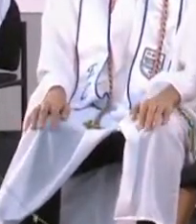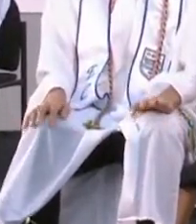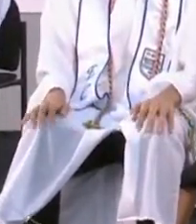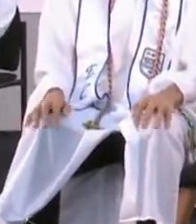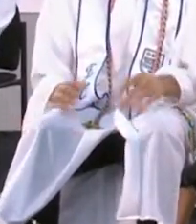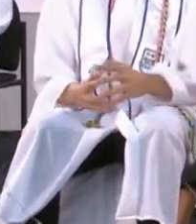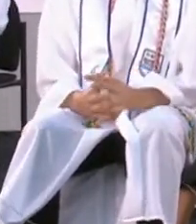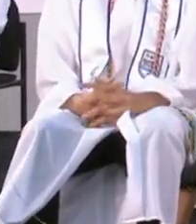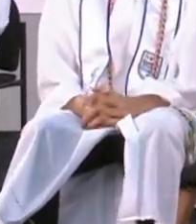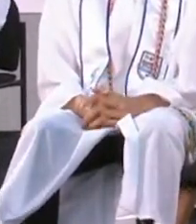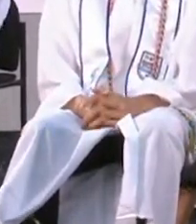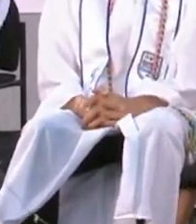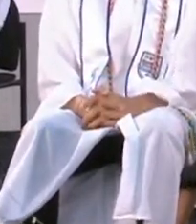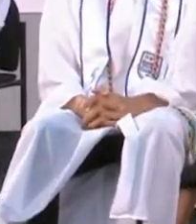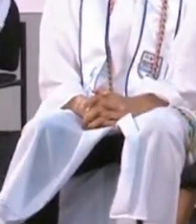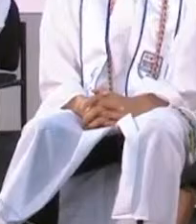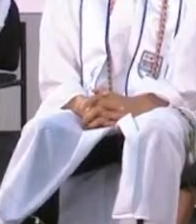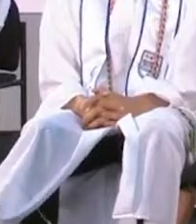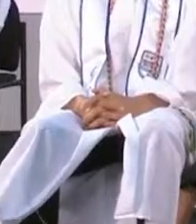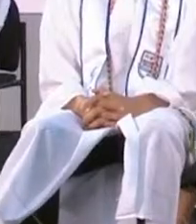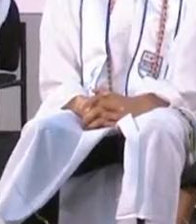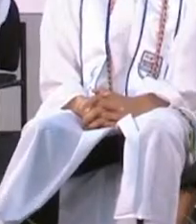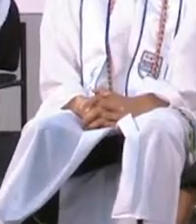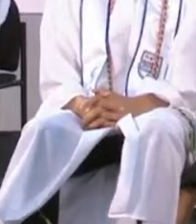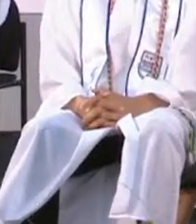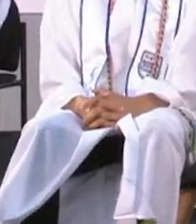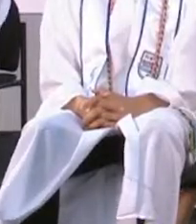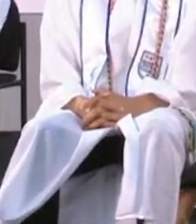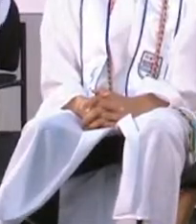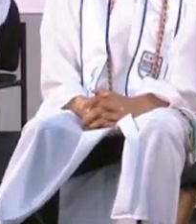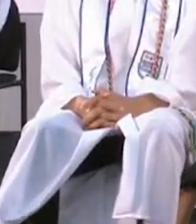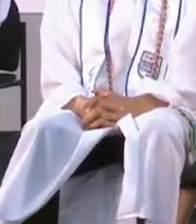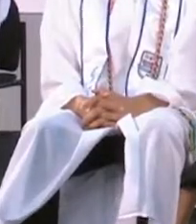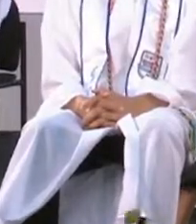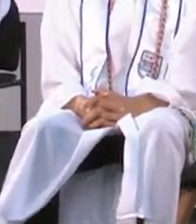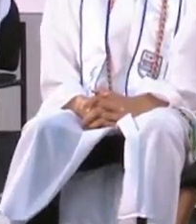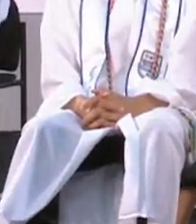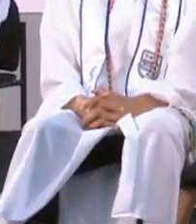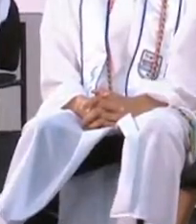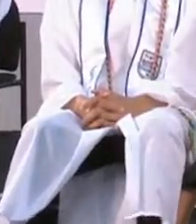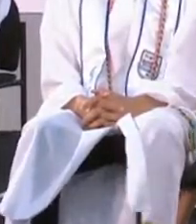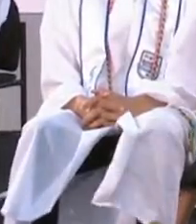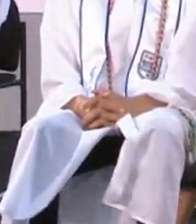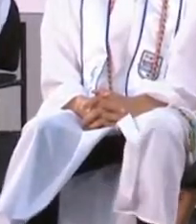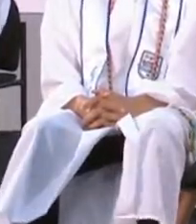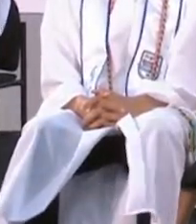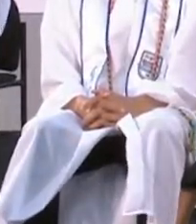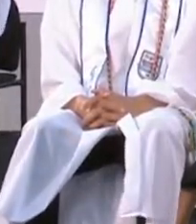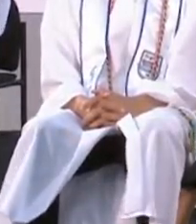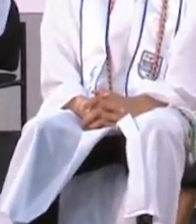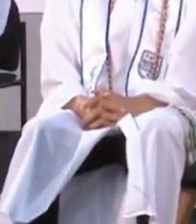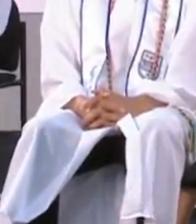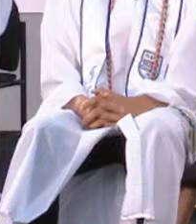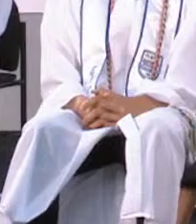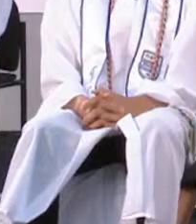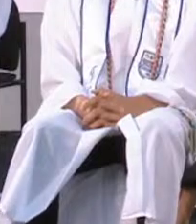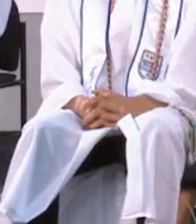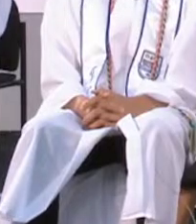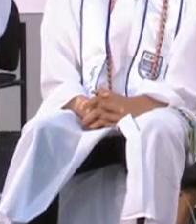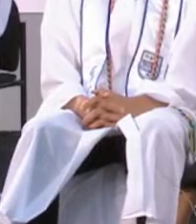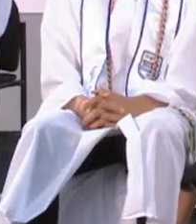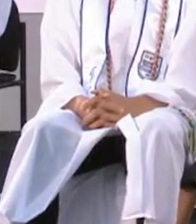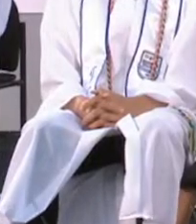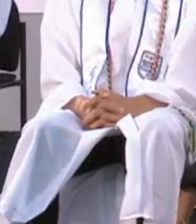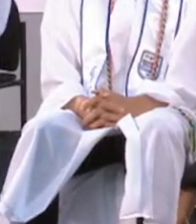served him well, as he is the recipient of various scholarships to include the Bomberger Endowment Scholarship,